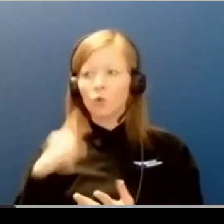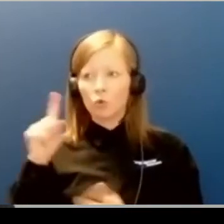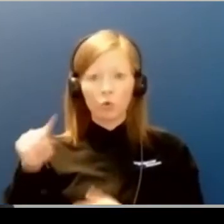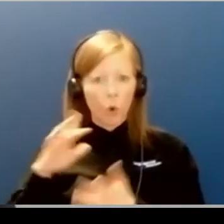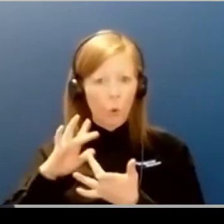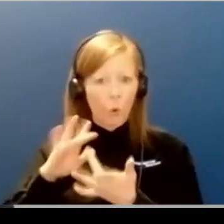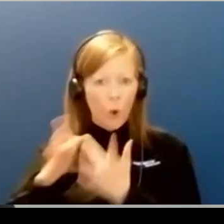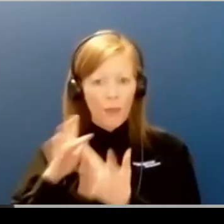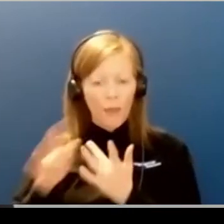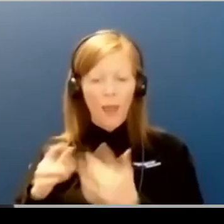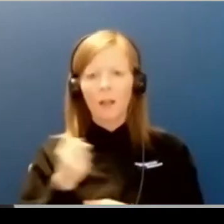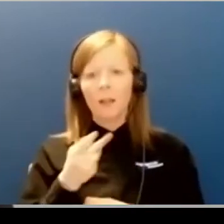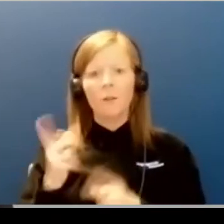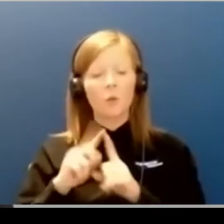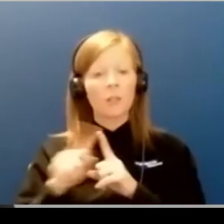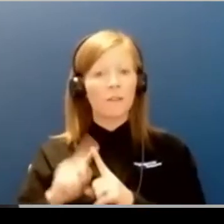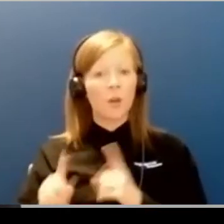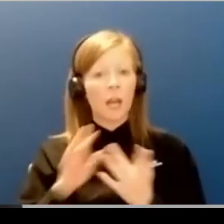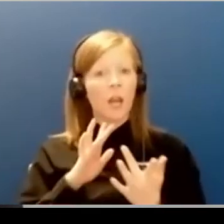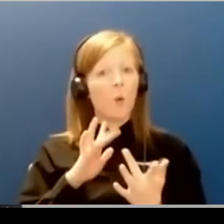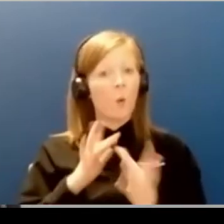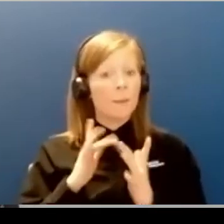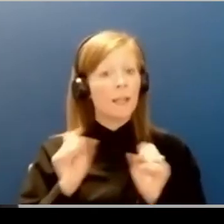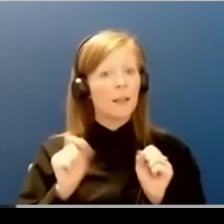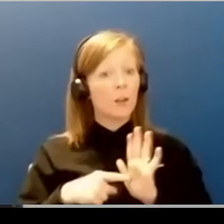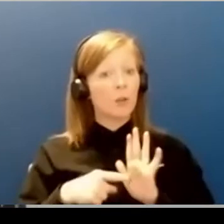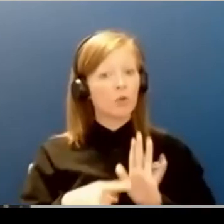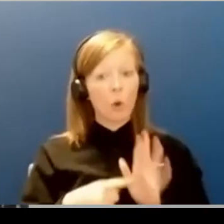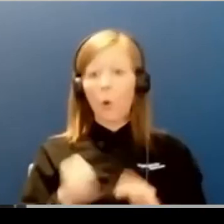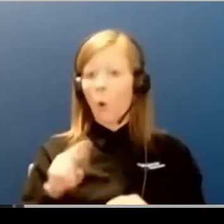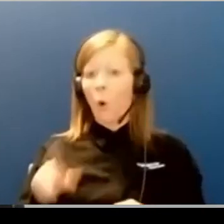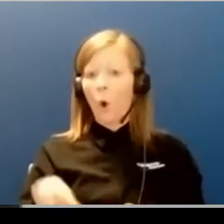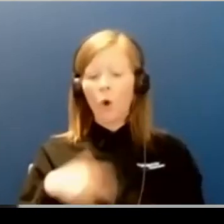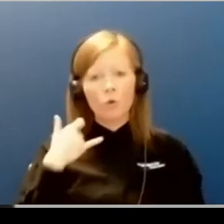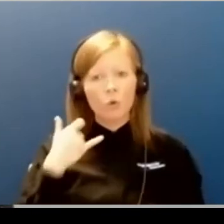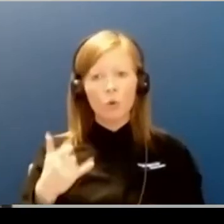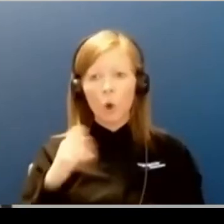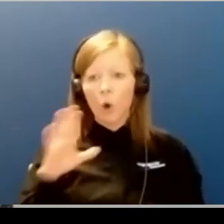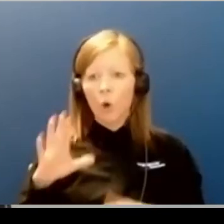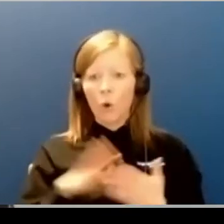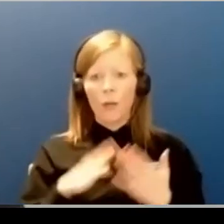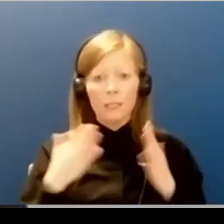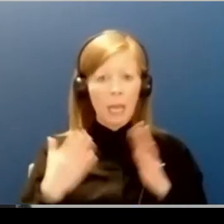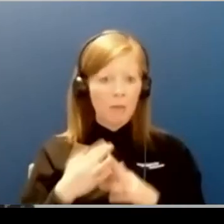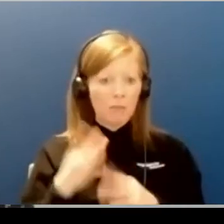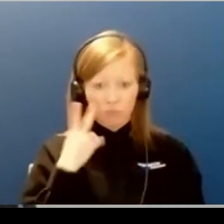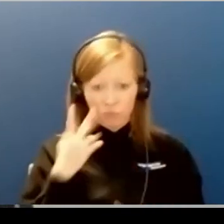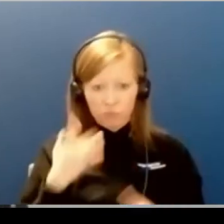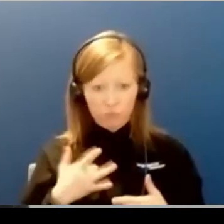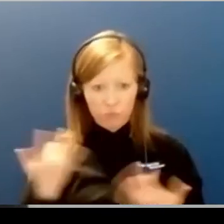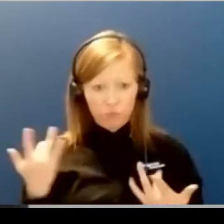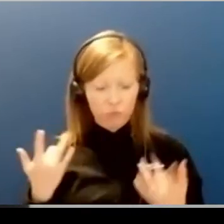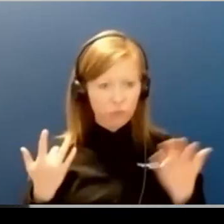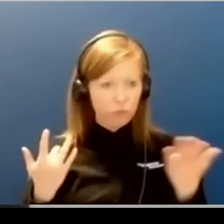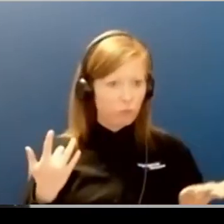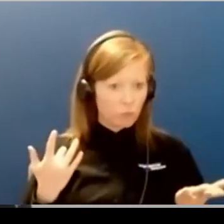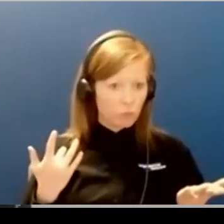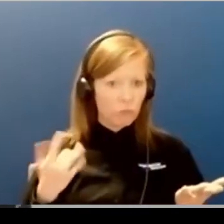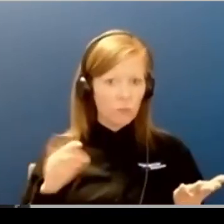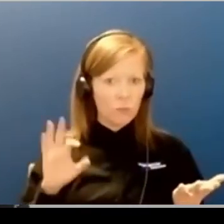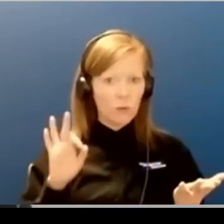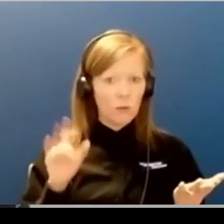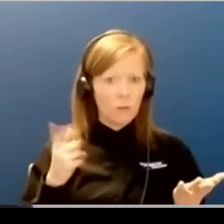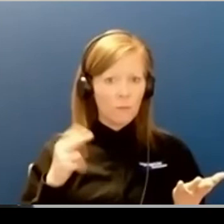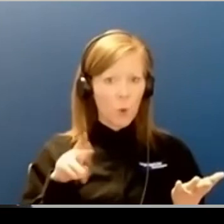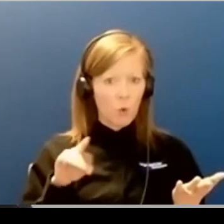have a couple of websites that we can show to you, or I even tell them just call your town and find out if there is fluoride